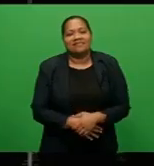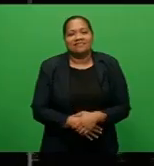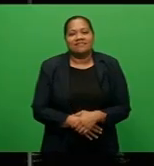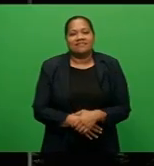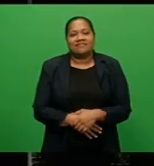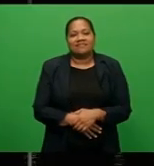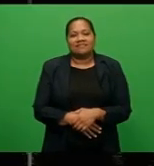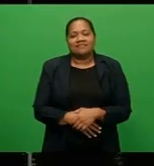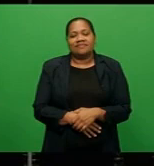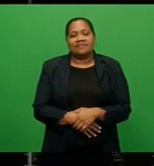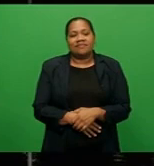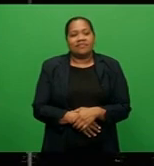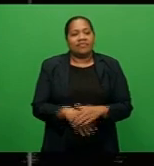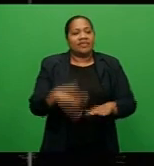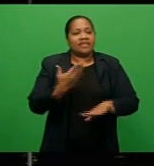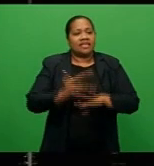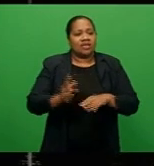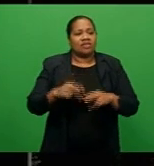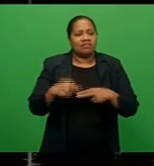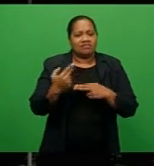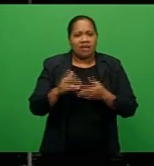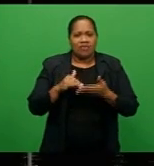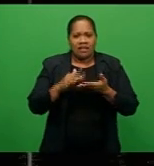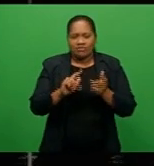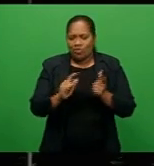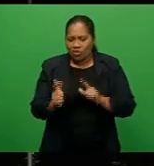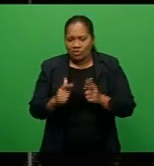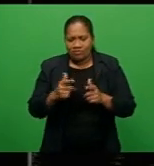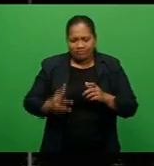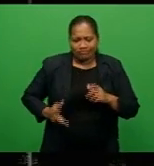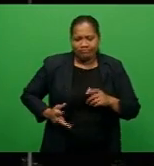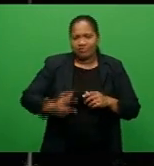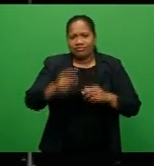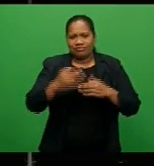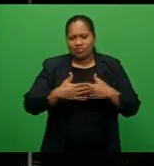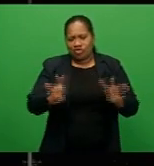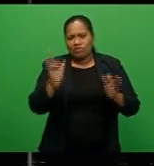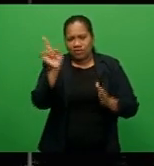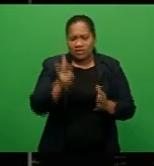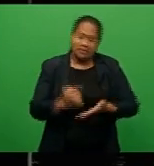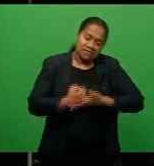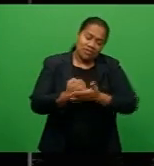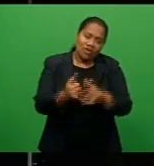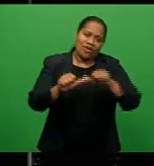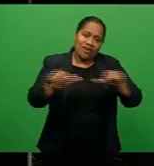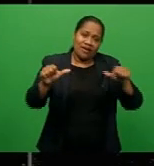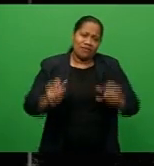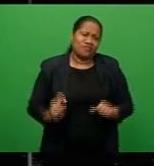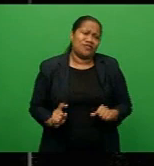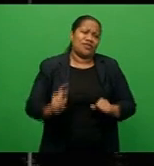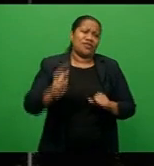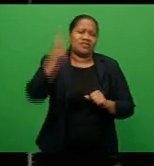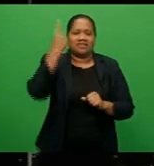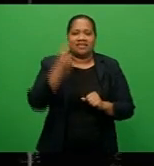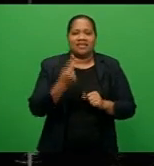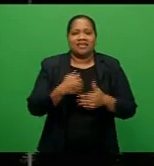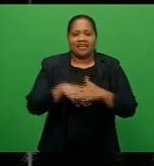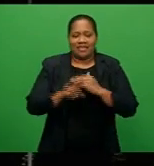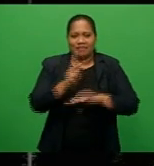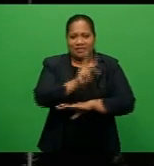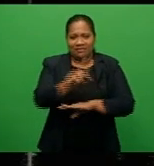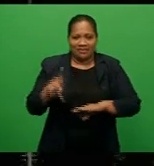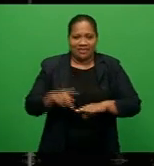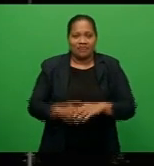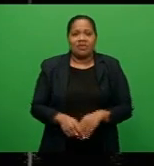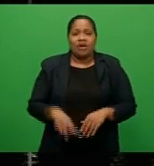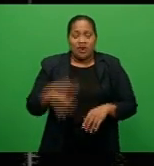News. A new plant health laboratory was launched today to support agriculture, the first of its kind in the Pacific. While launching the new